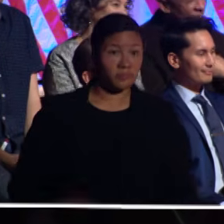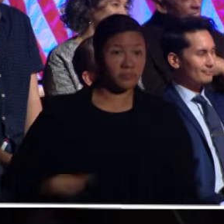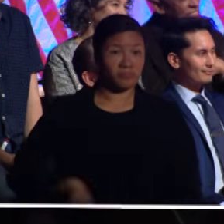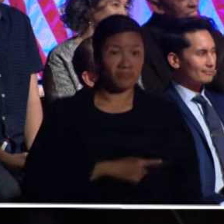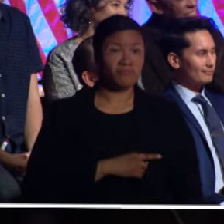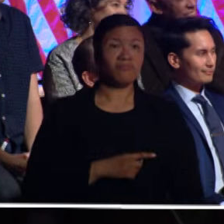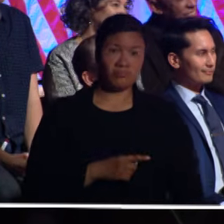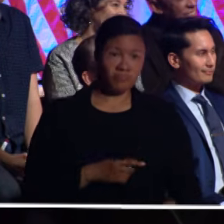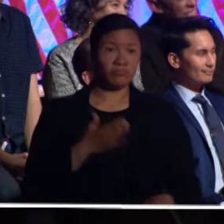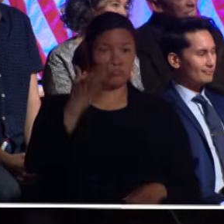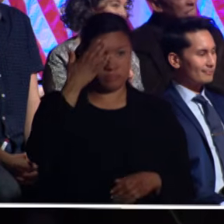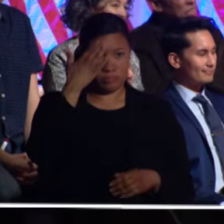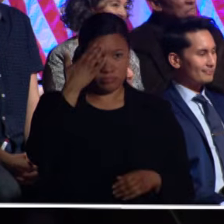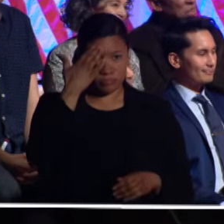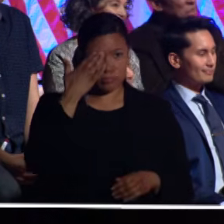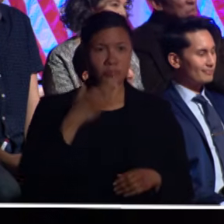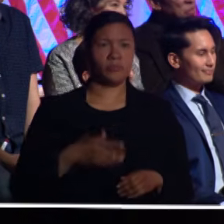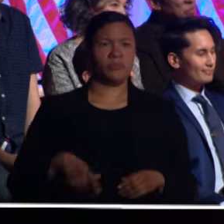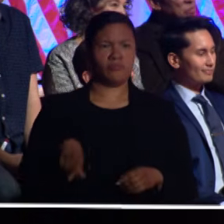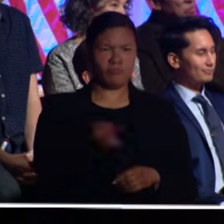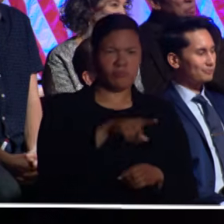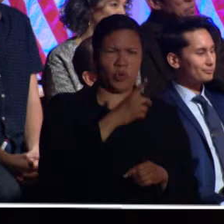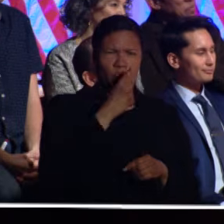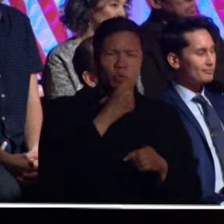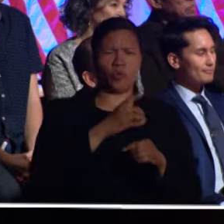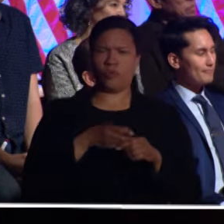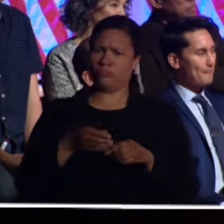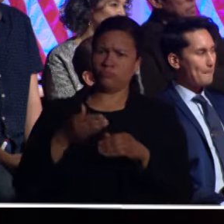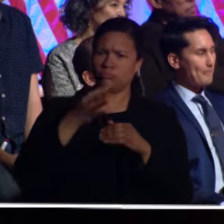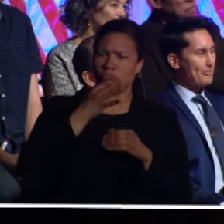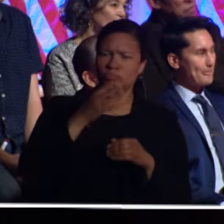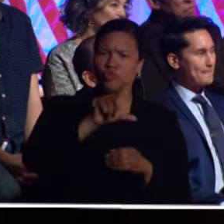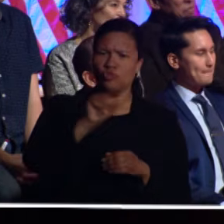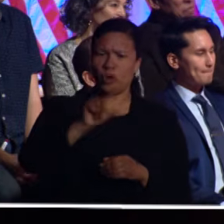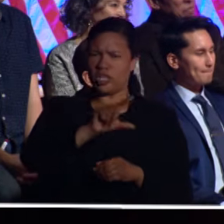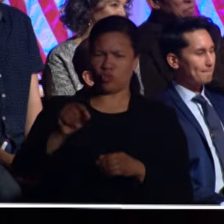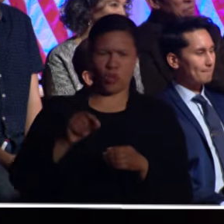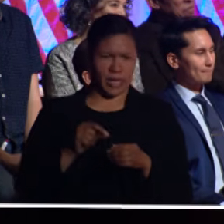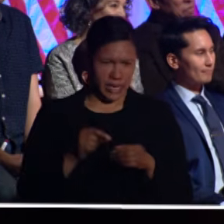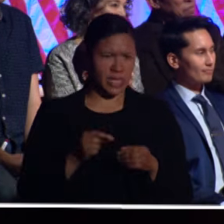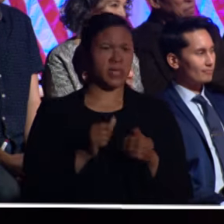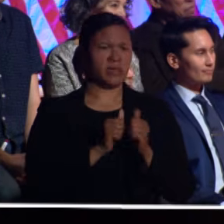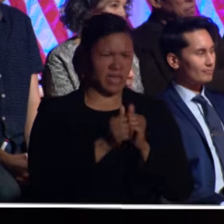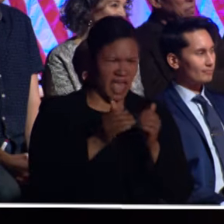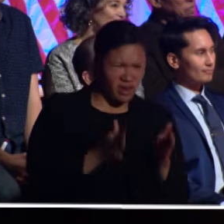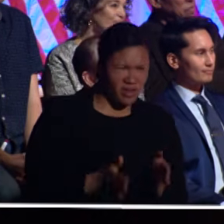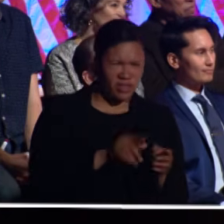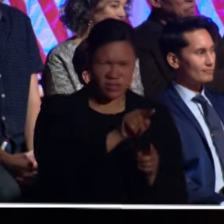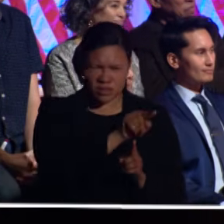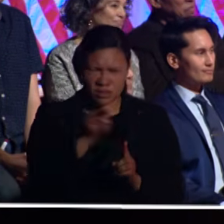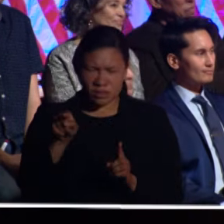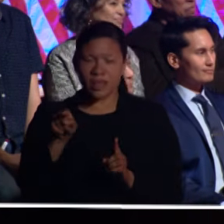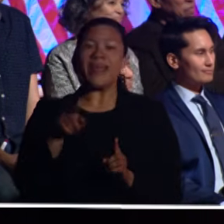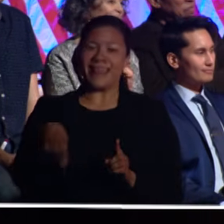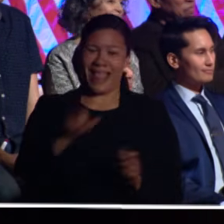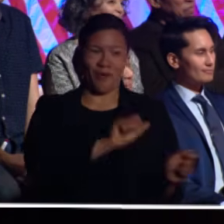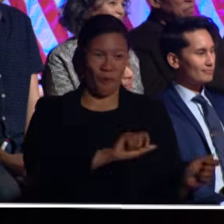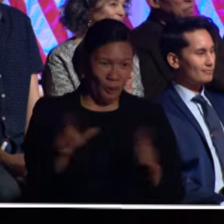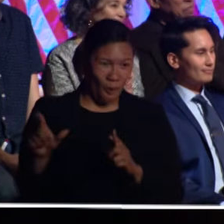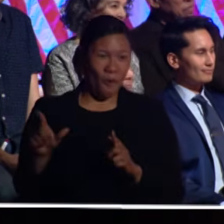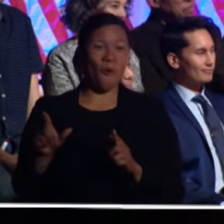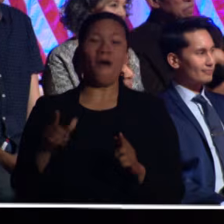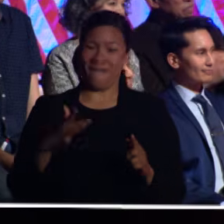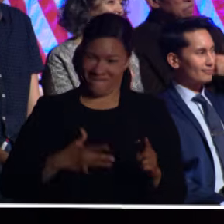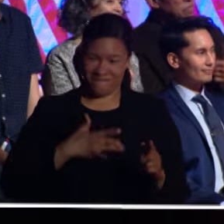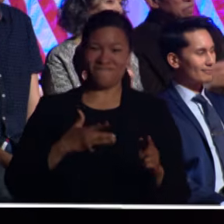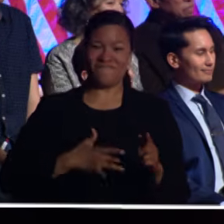know the crowded field of candidates for 2020 have also put D.C. statehood on the